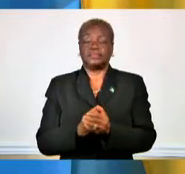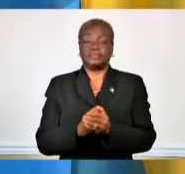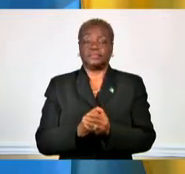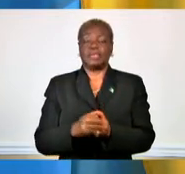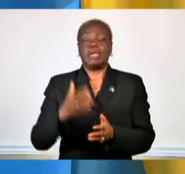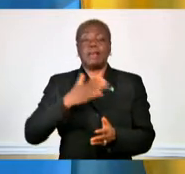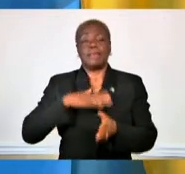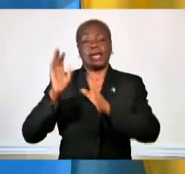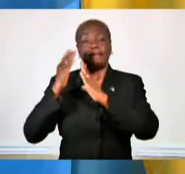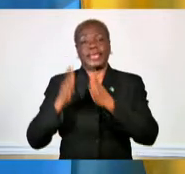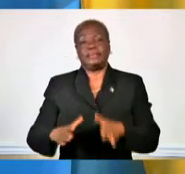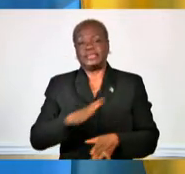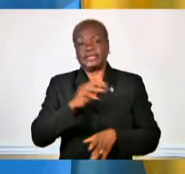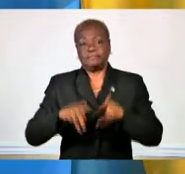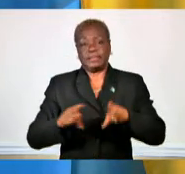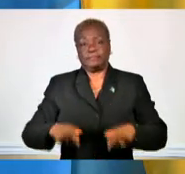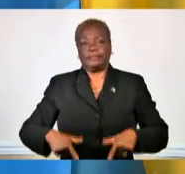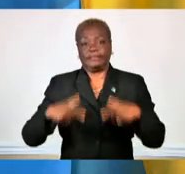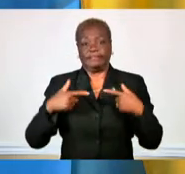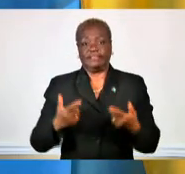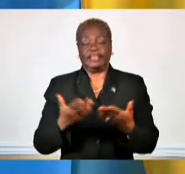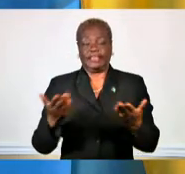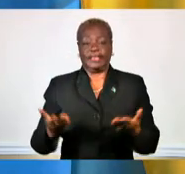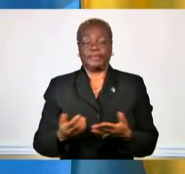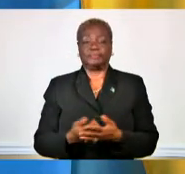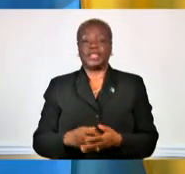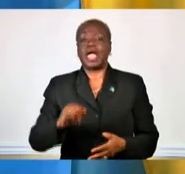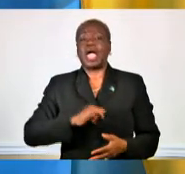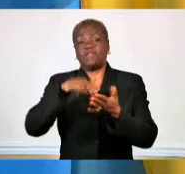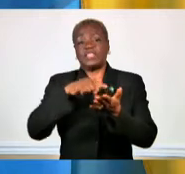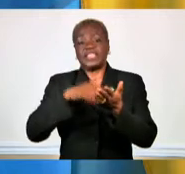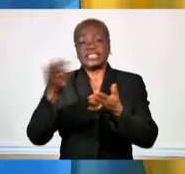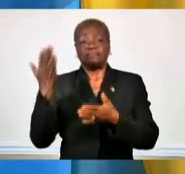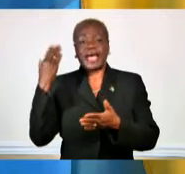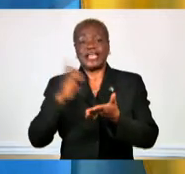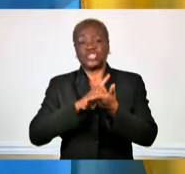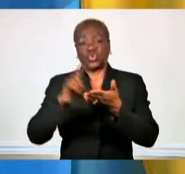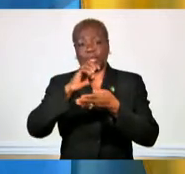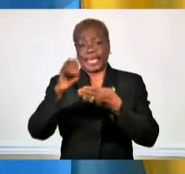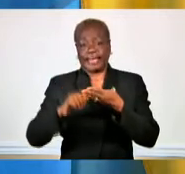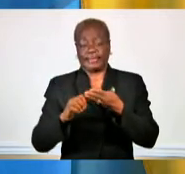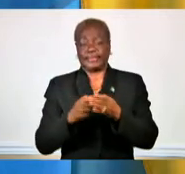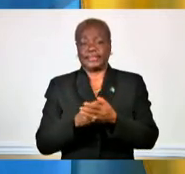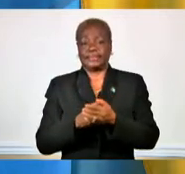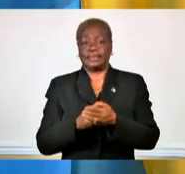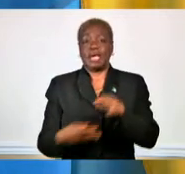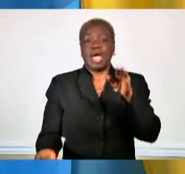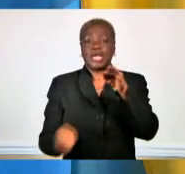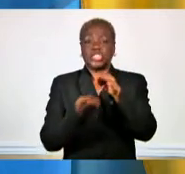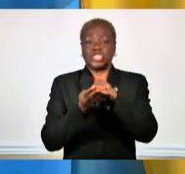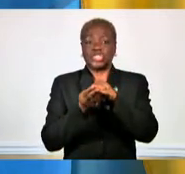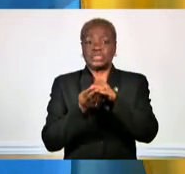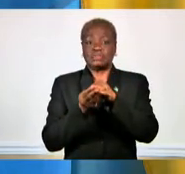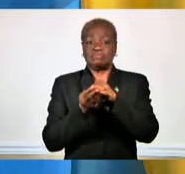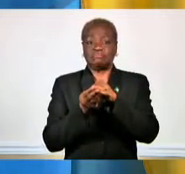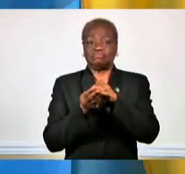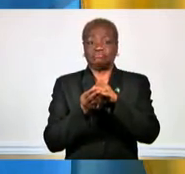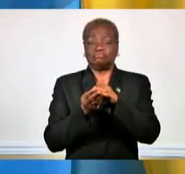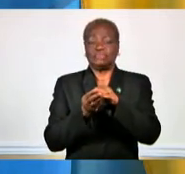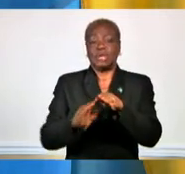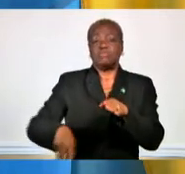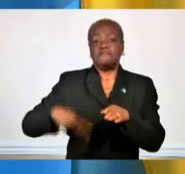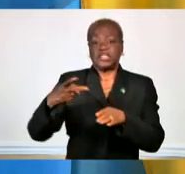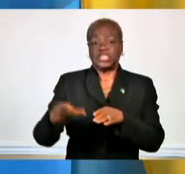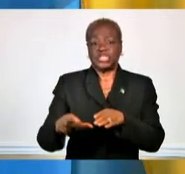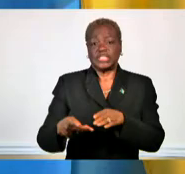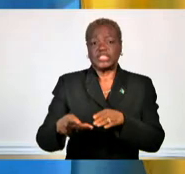My fellow Bahamians and residents, I would like to address additional unique provisions were